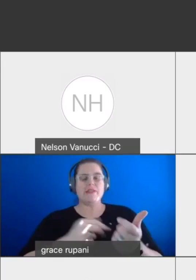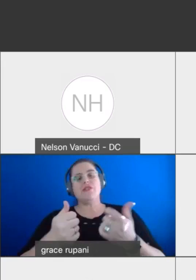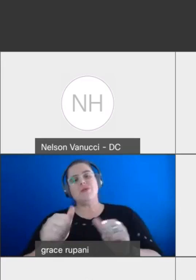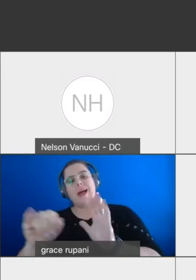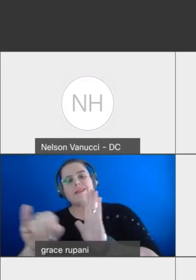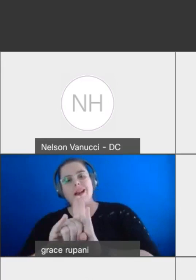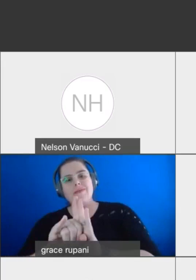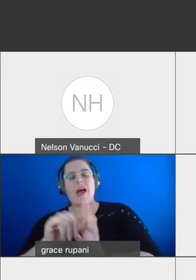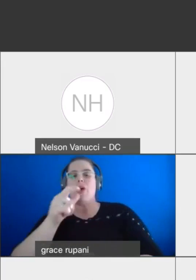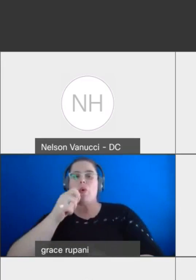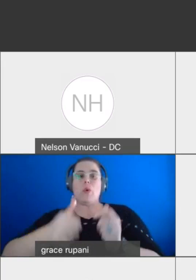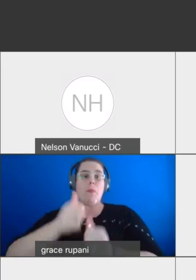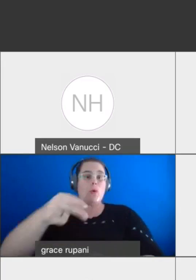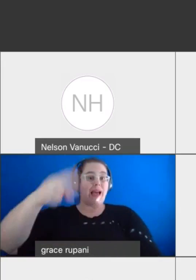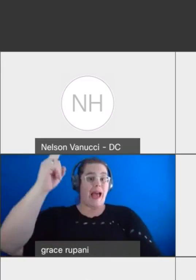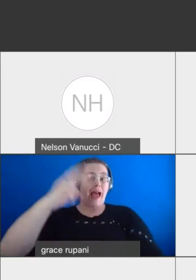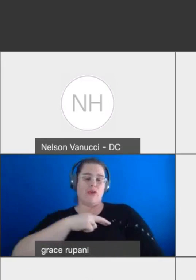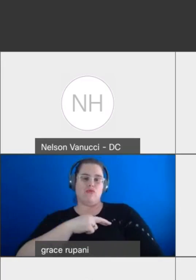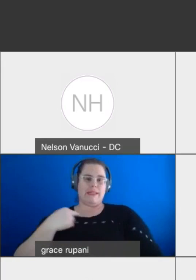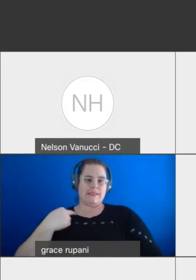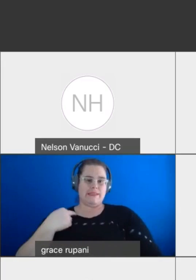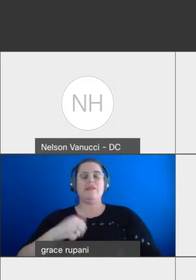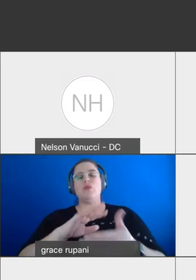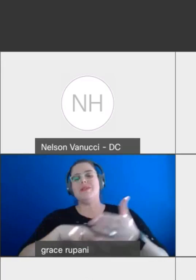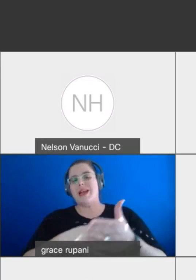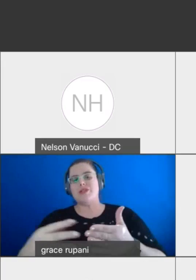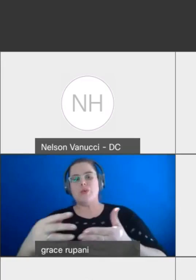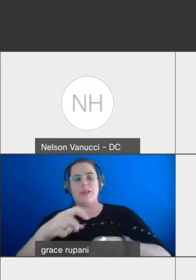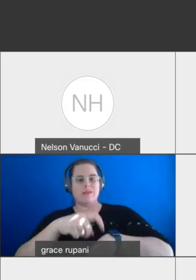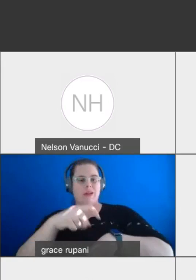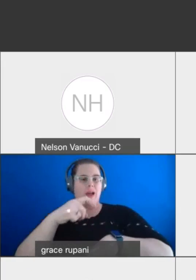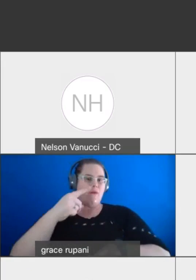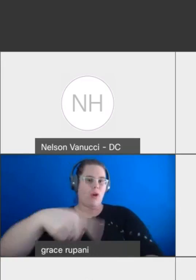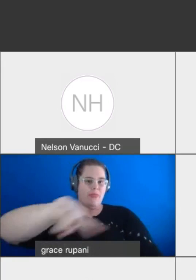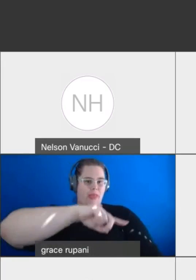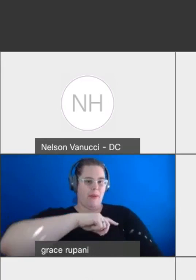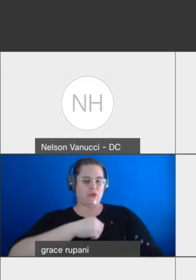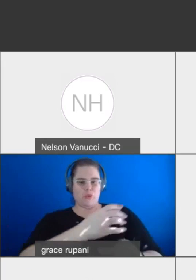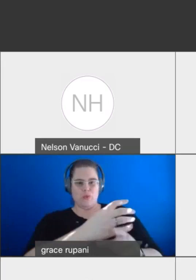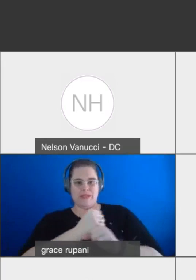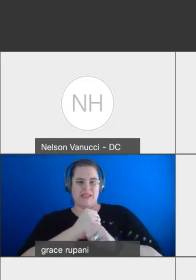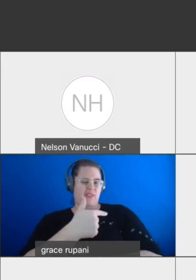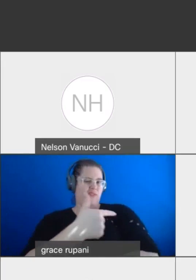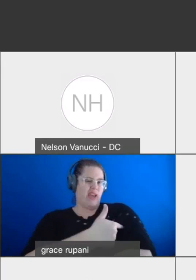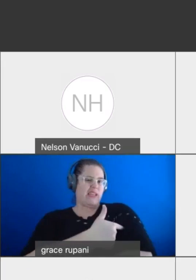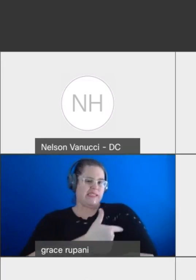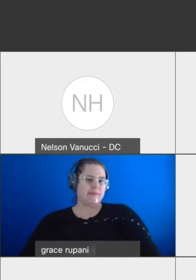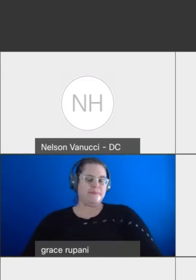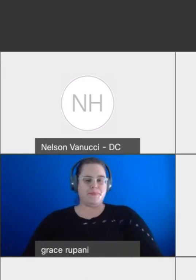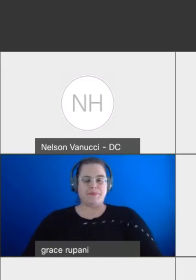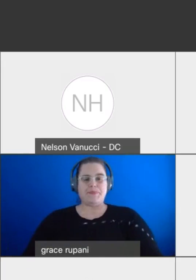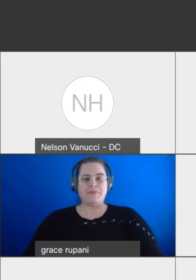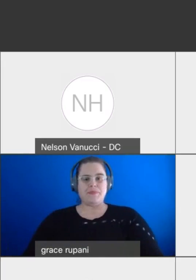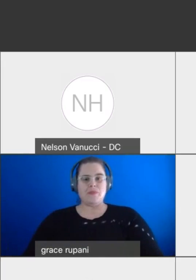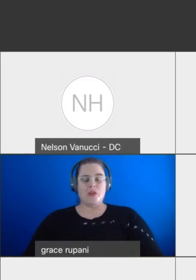risk to schedule times for them to get the vaccine. At this time, we